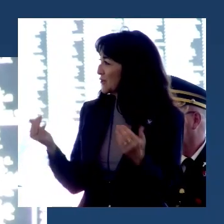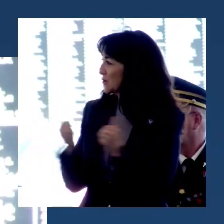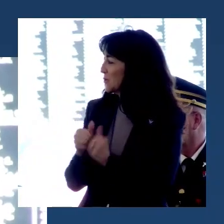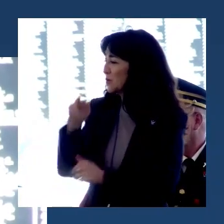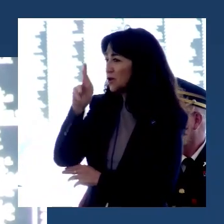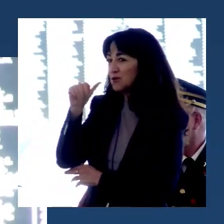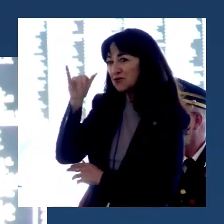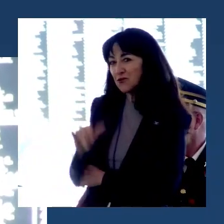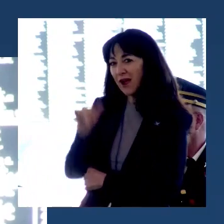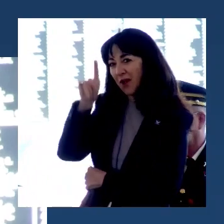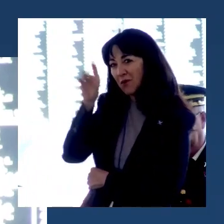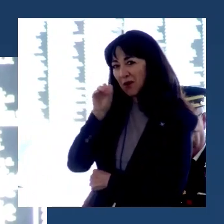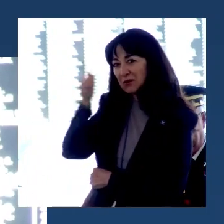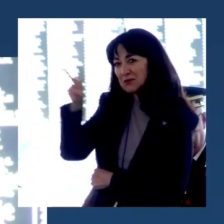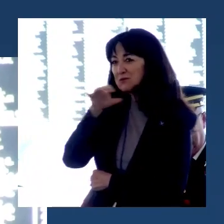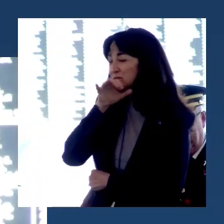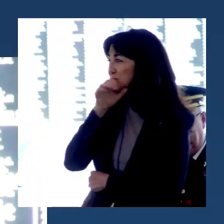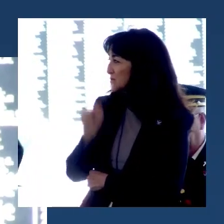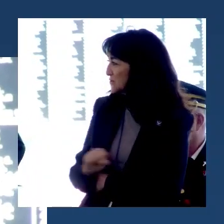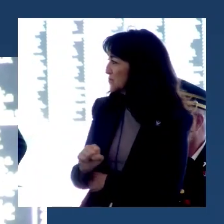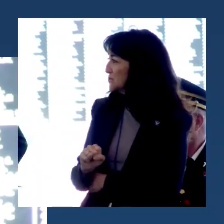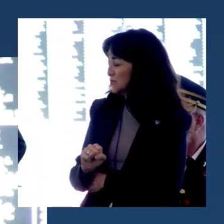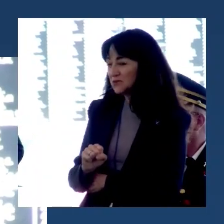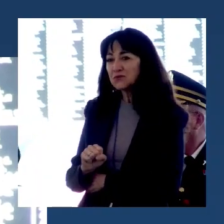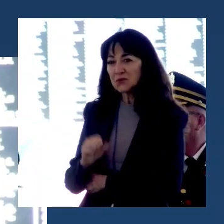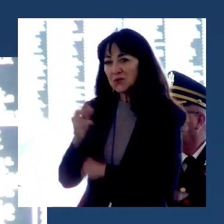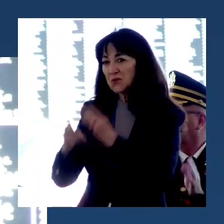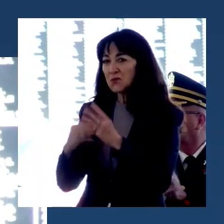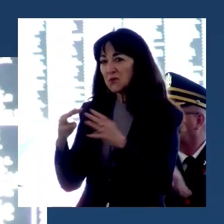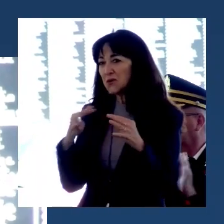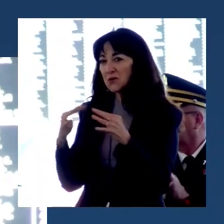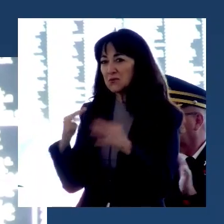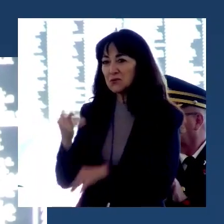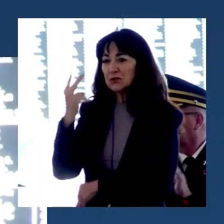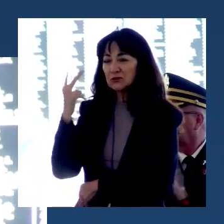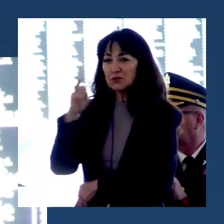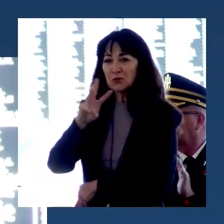102 years old, World War II hero.